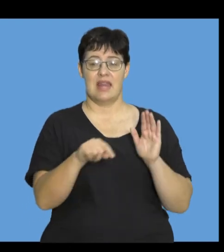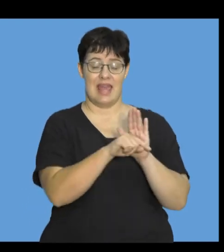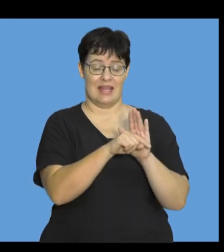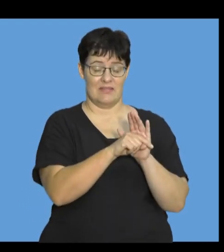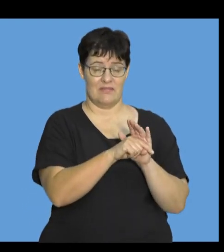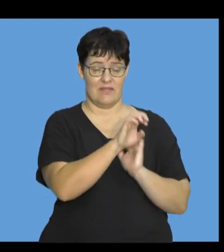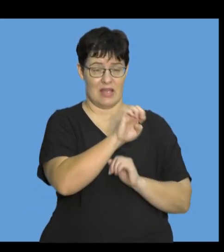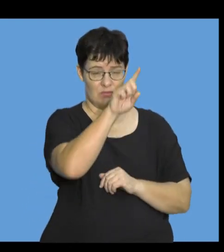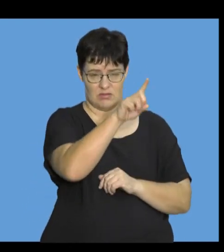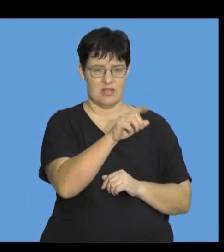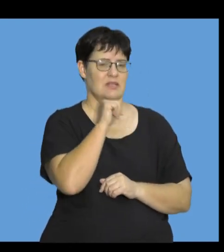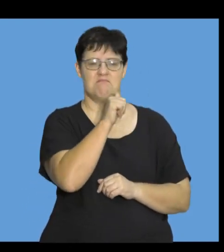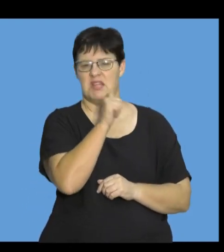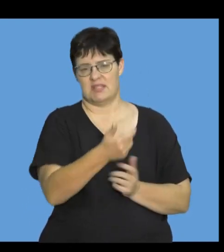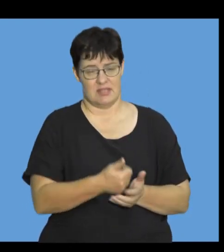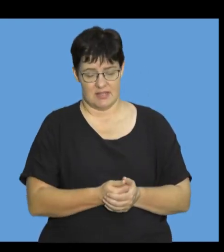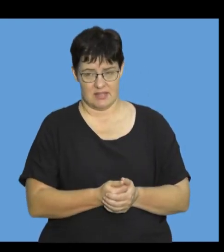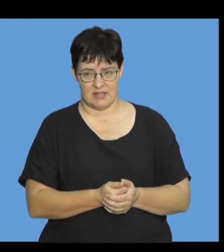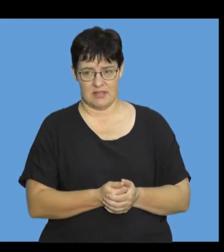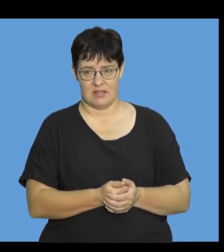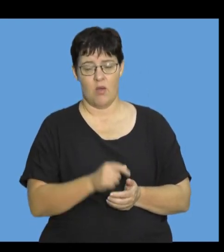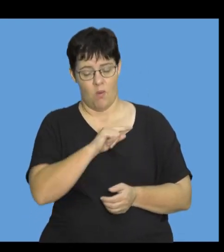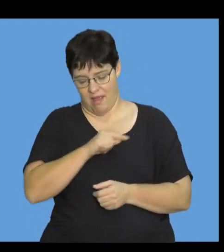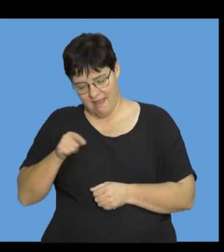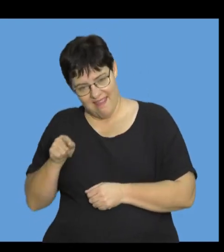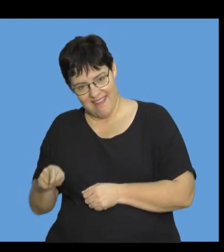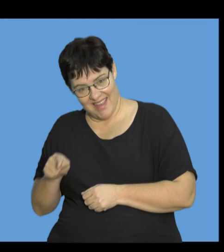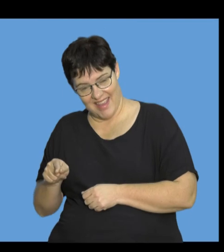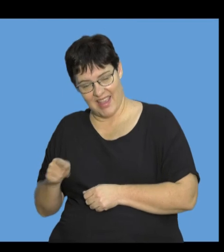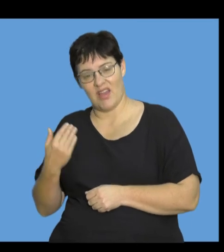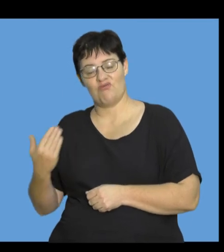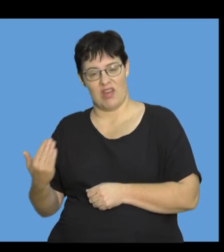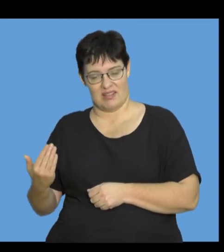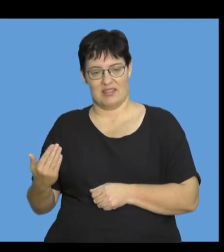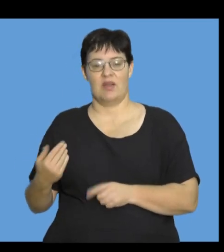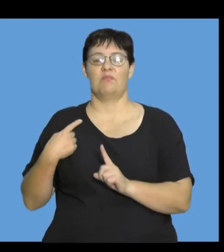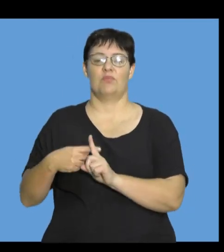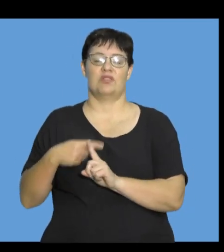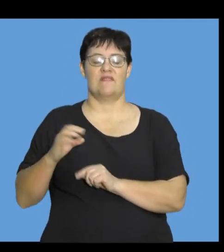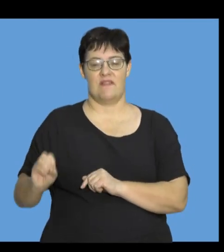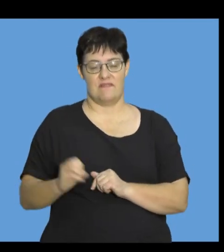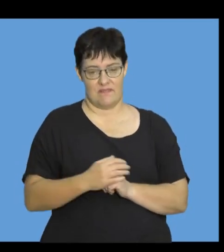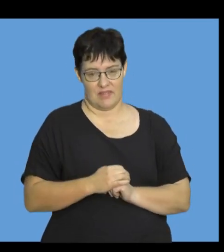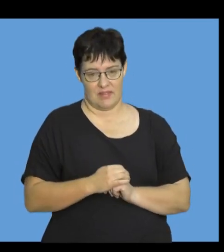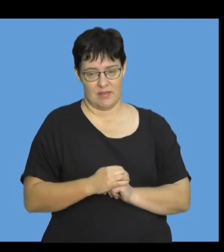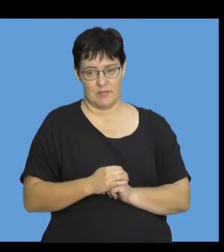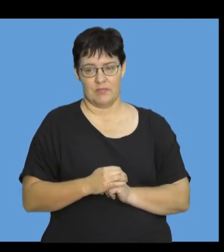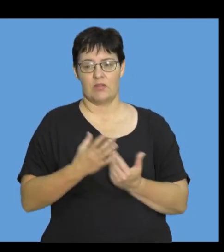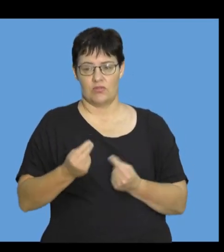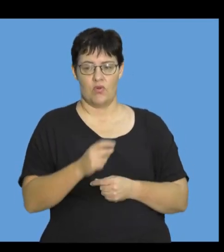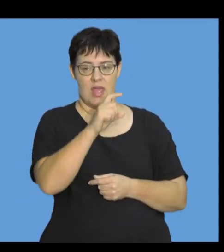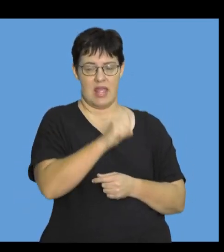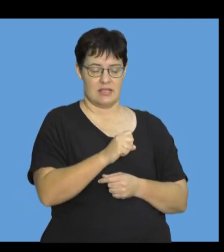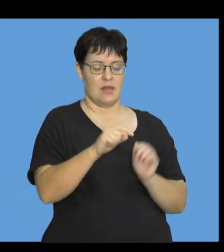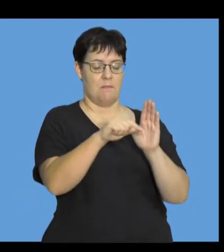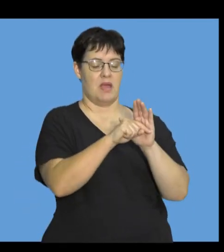as a negative, it doesn't really make a difference, especially if the value on the right hand side is a positive. So this